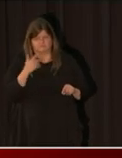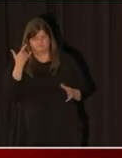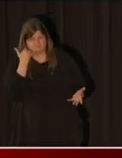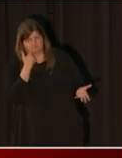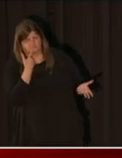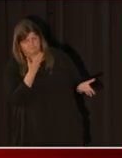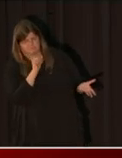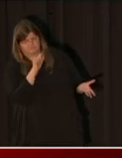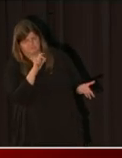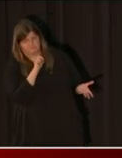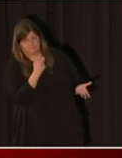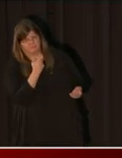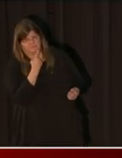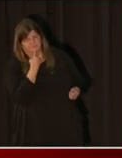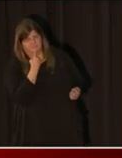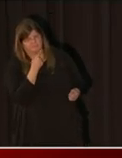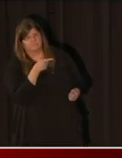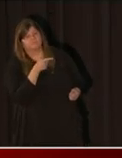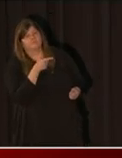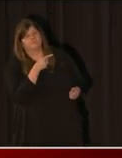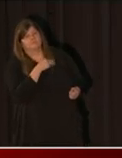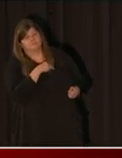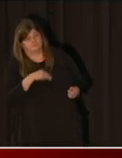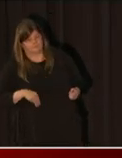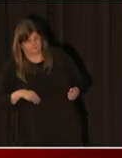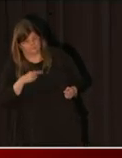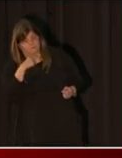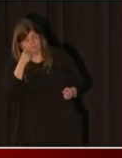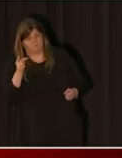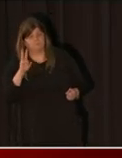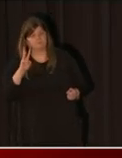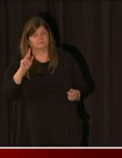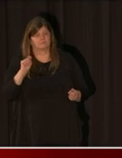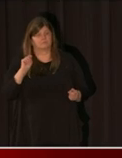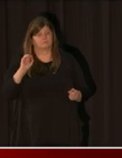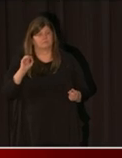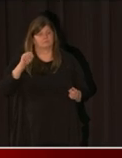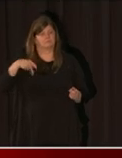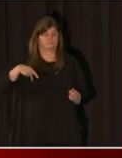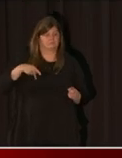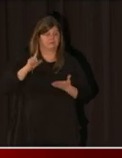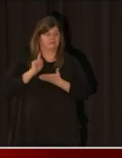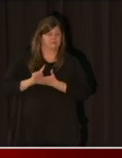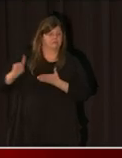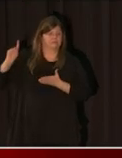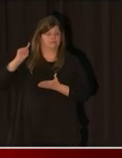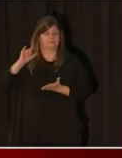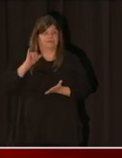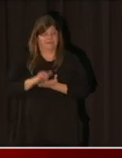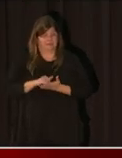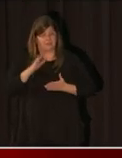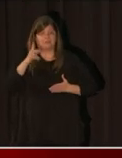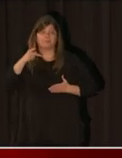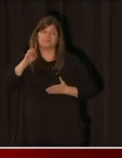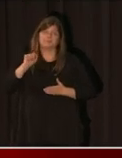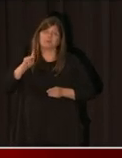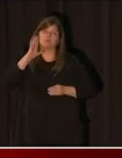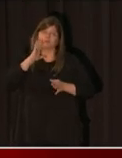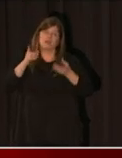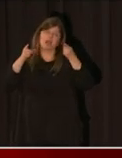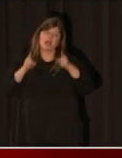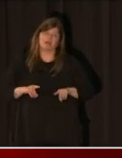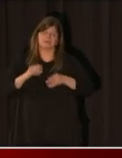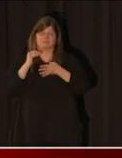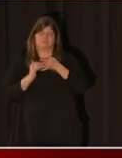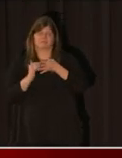told WTOP last week, that our peak will happen in mid to late May rather than late June. What was that in reference